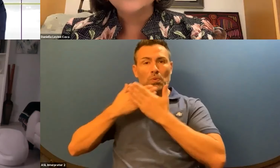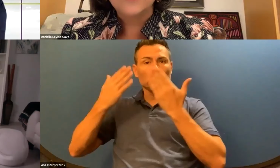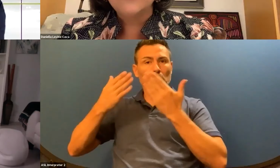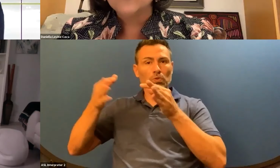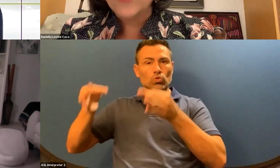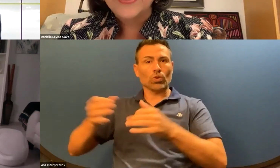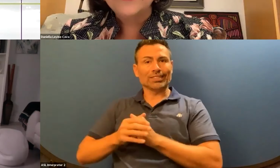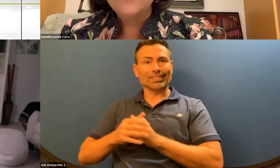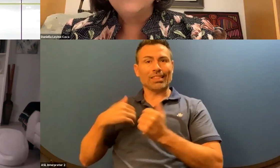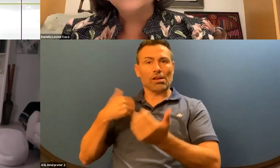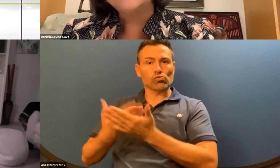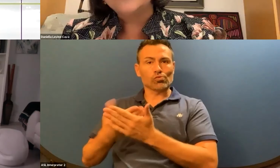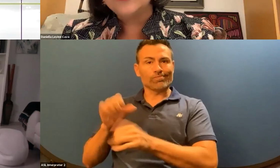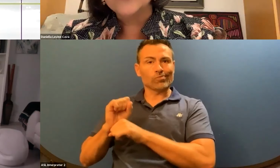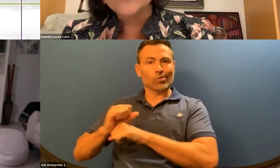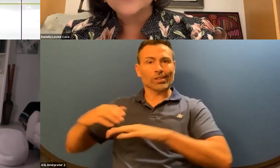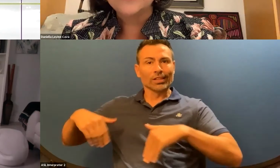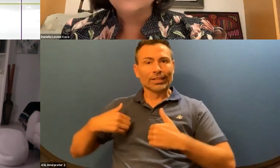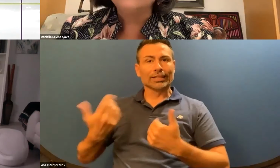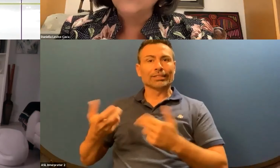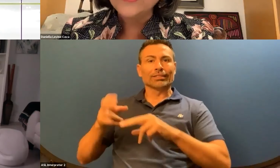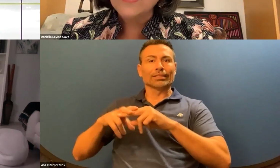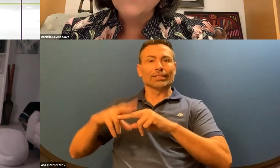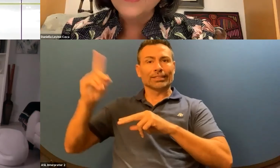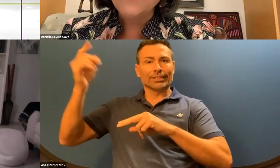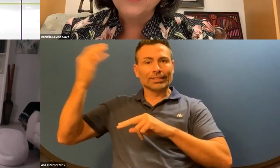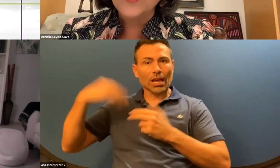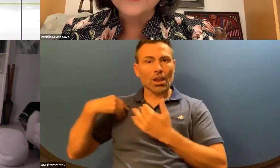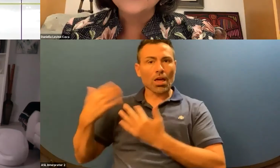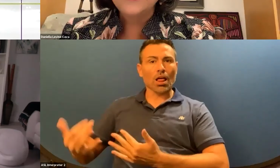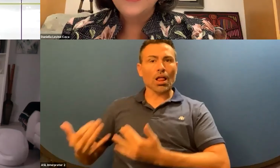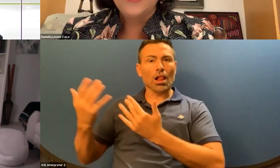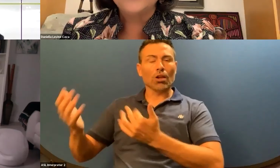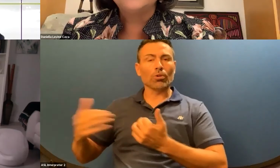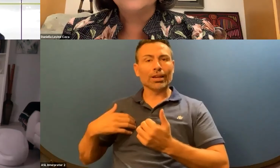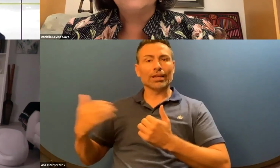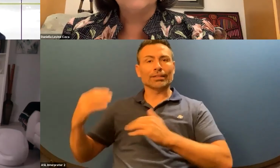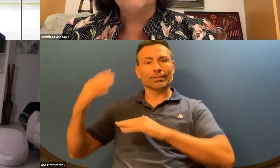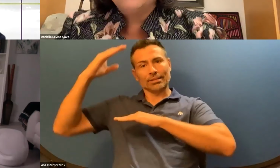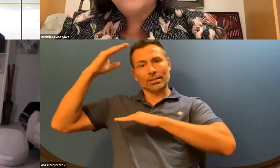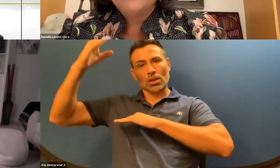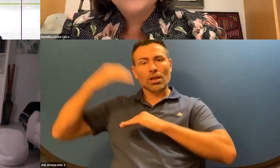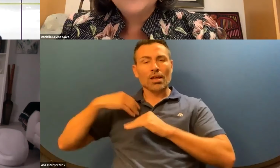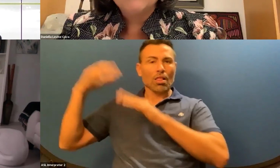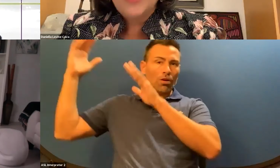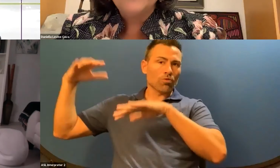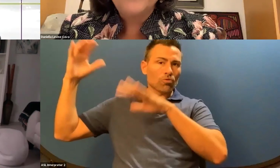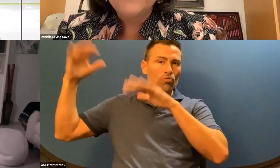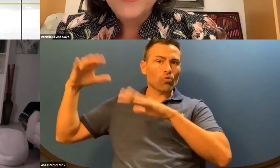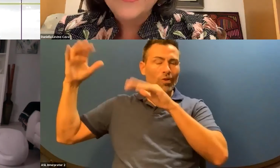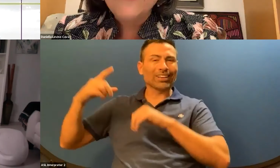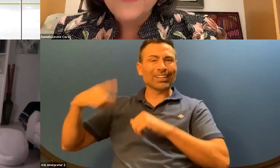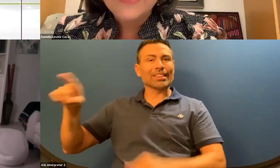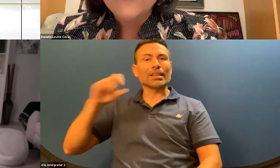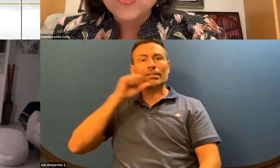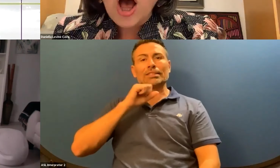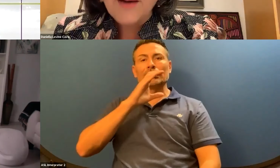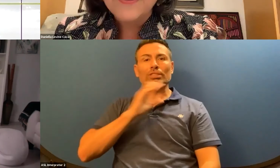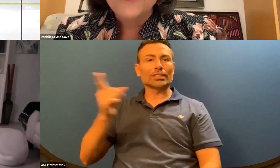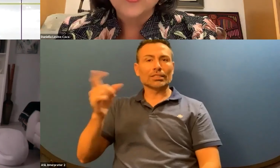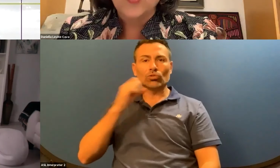in the sun and the rain, the seniors, the low income employees, and, you know, it's not reliable. People might not even be